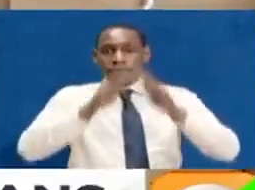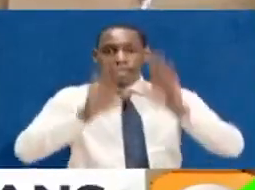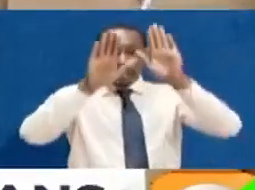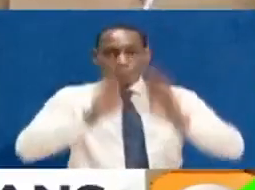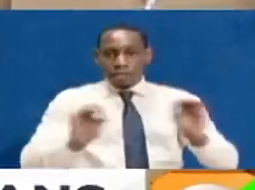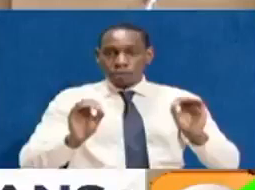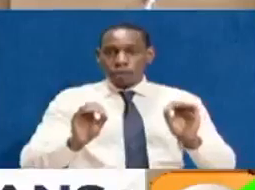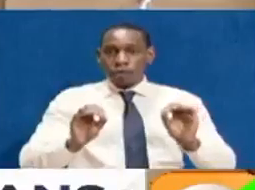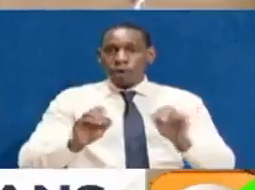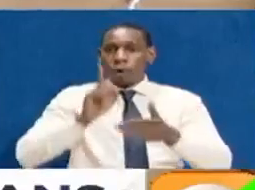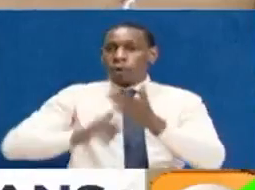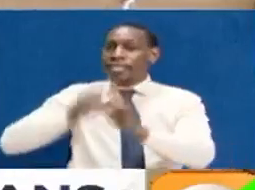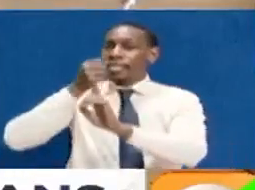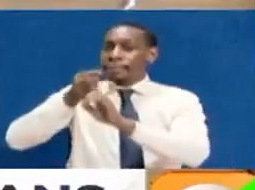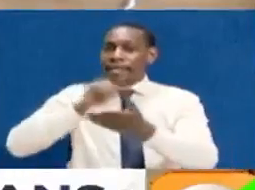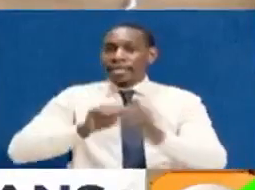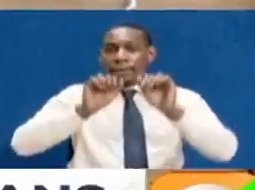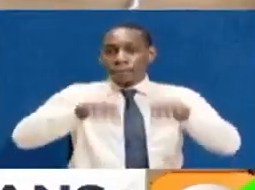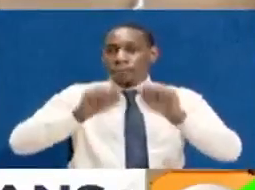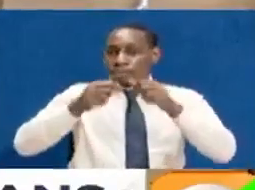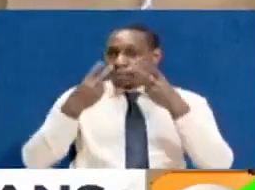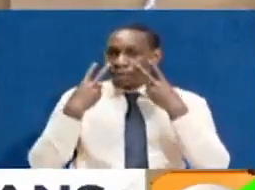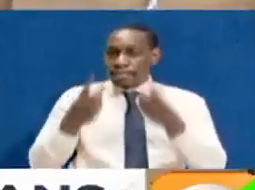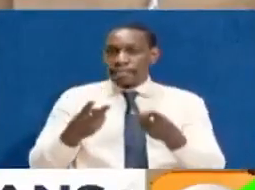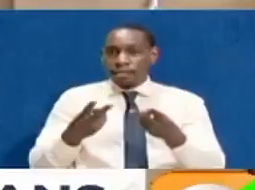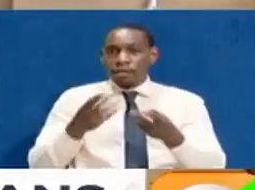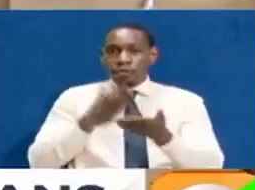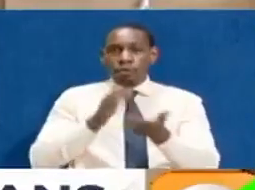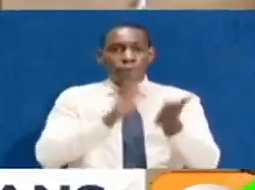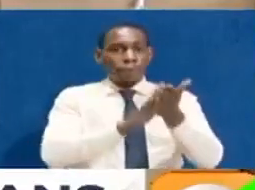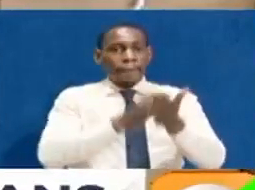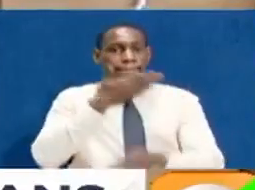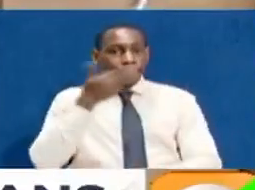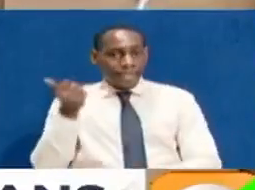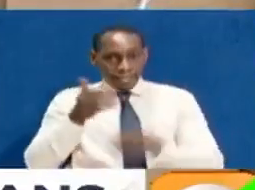matter. What is the impact? So that we can now be able to see, to recommend